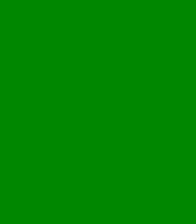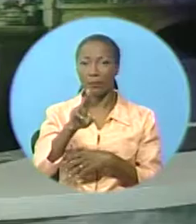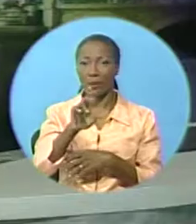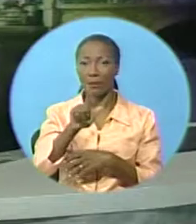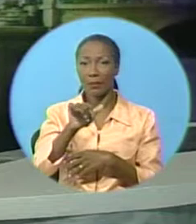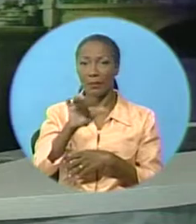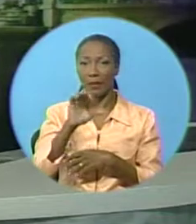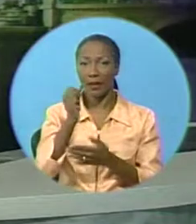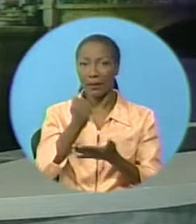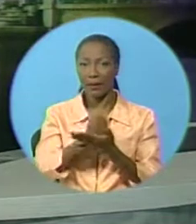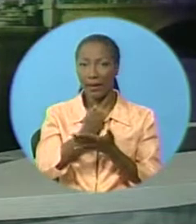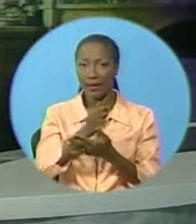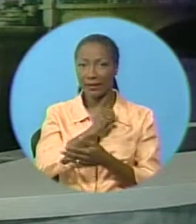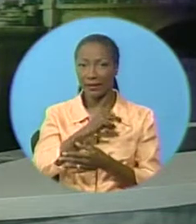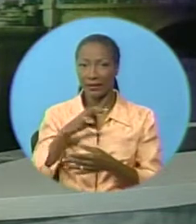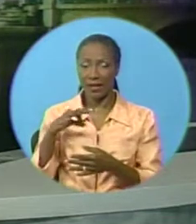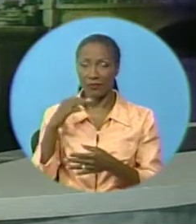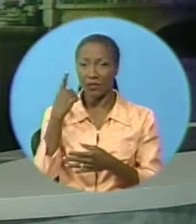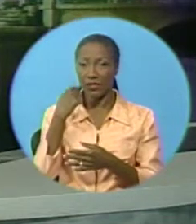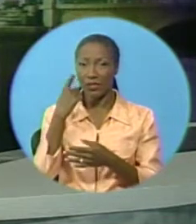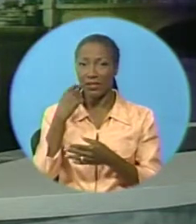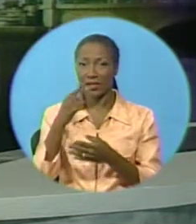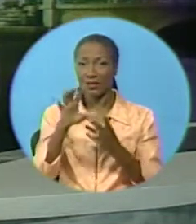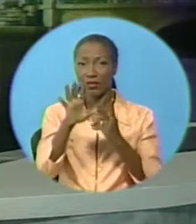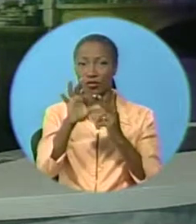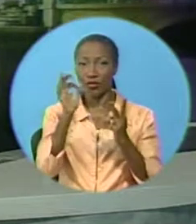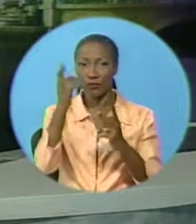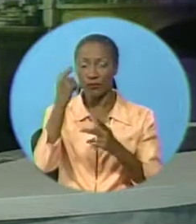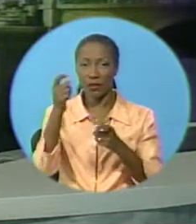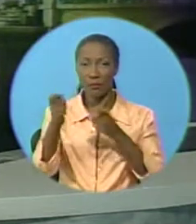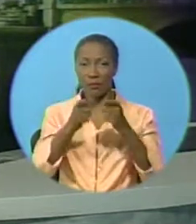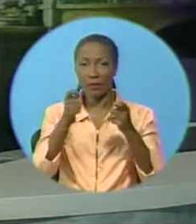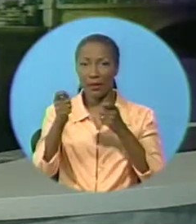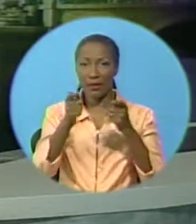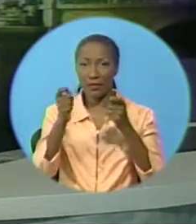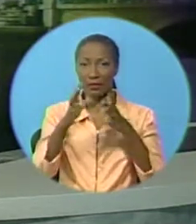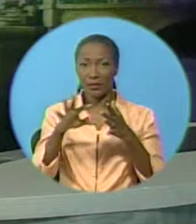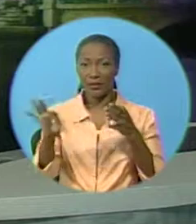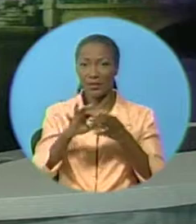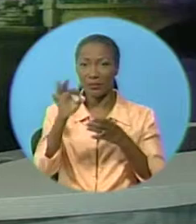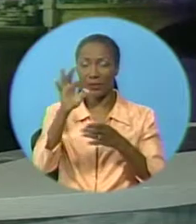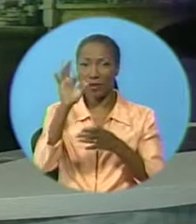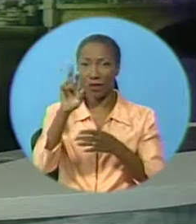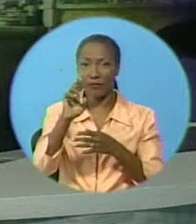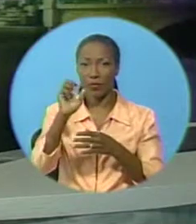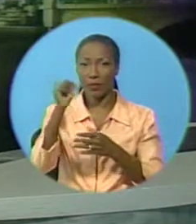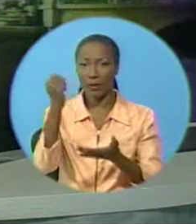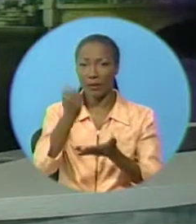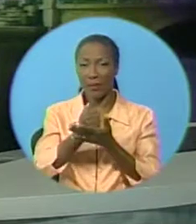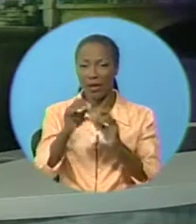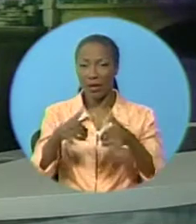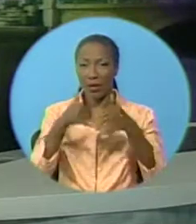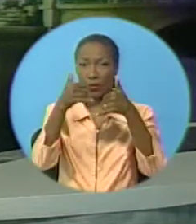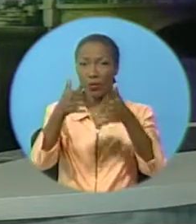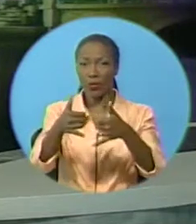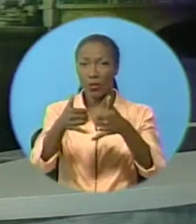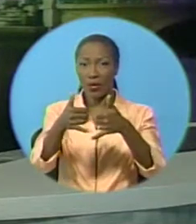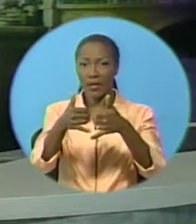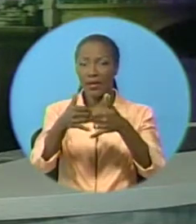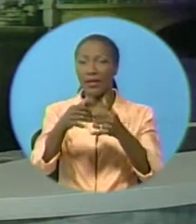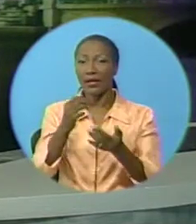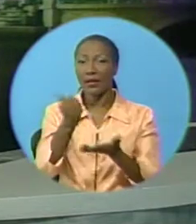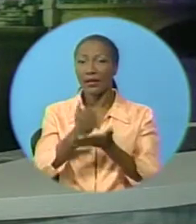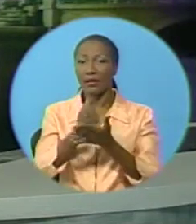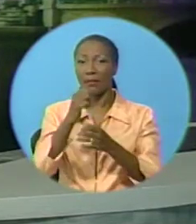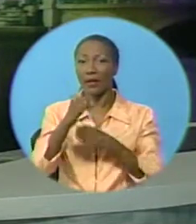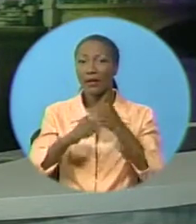The Bank's staff were recently nominated for the Managing Director's Spirit of Republic Bank Award. The occasion was the Bank's annual